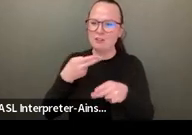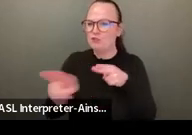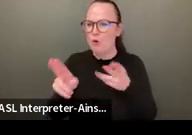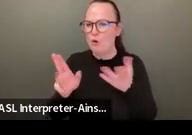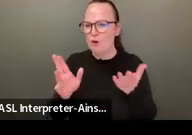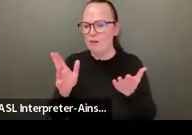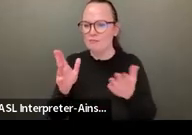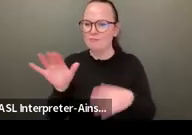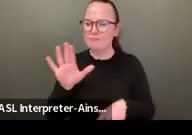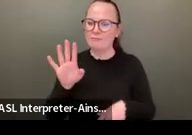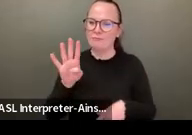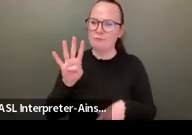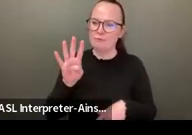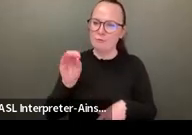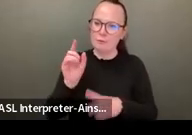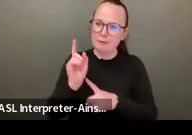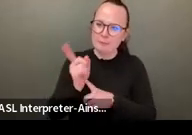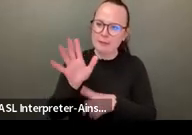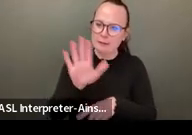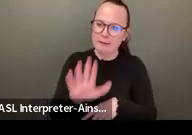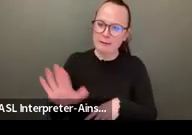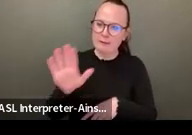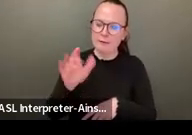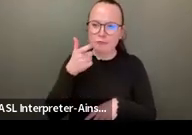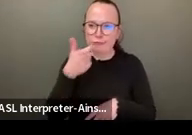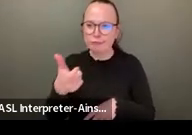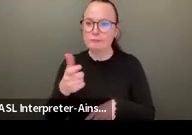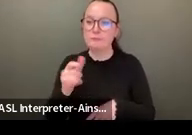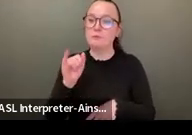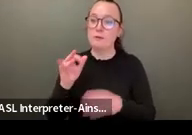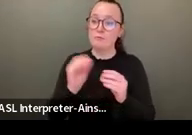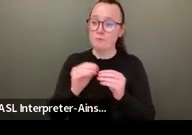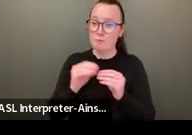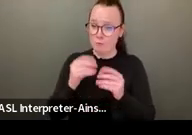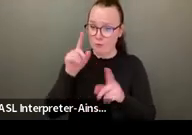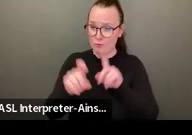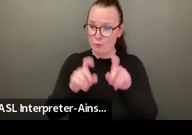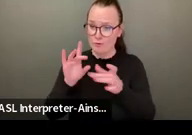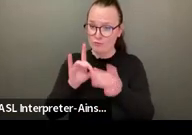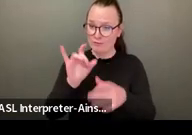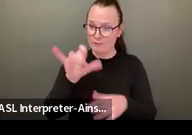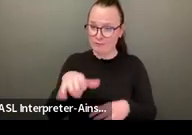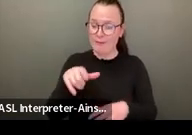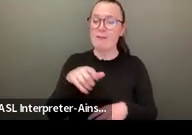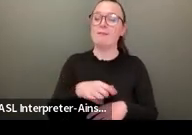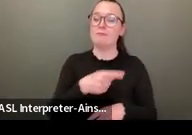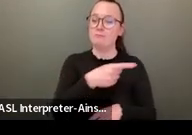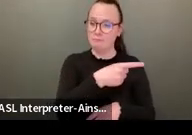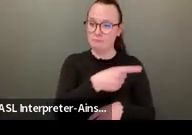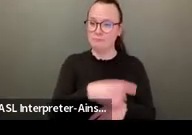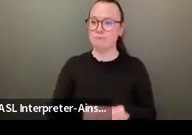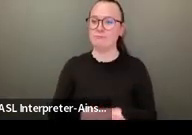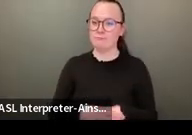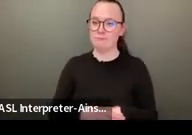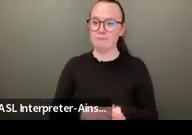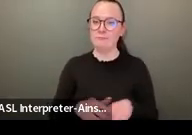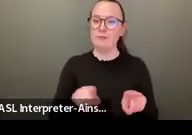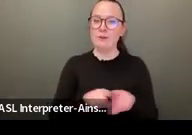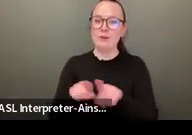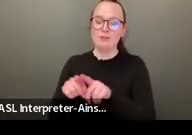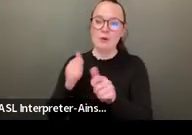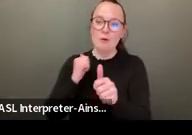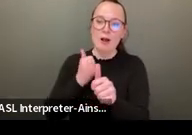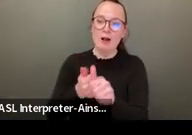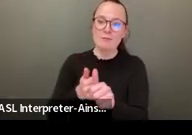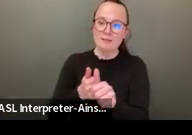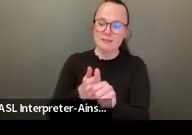minutes. So if you have more questions around that. Also, we have an updated least restrictive